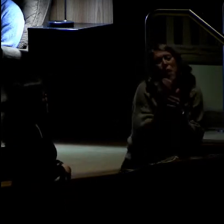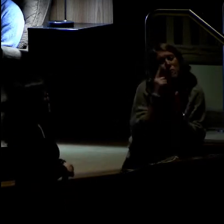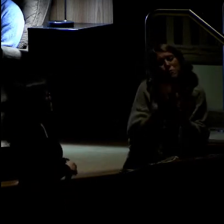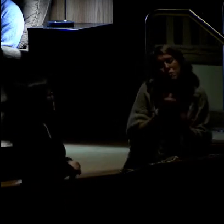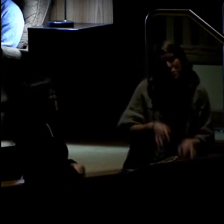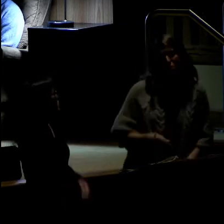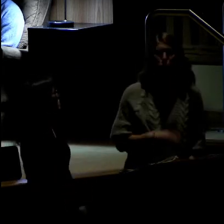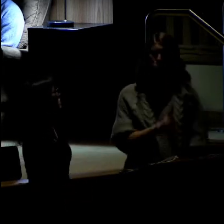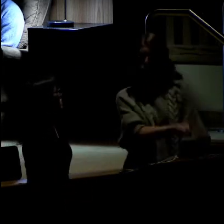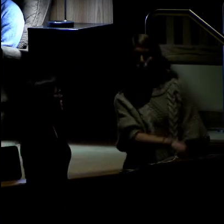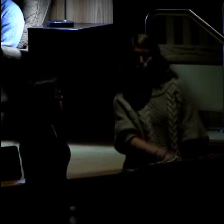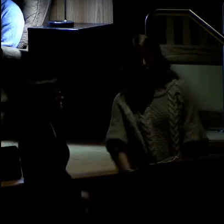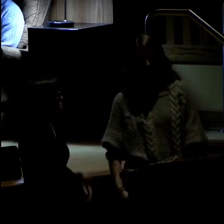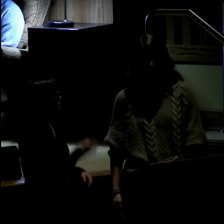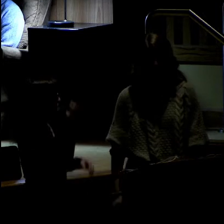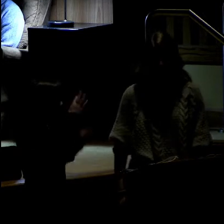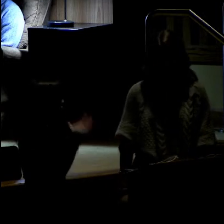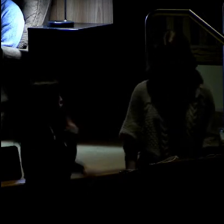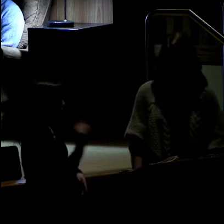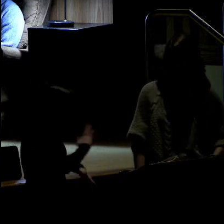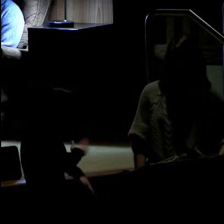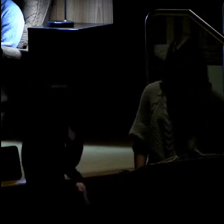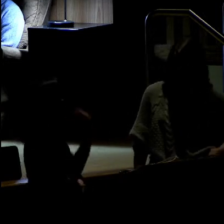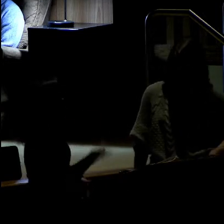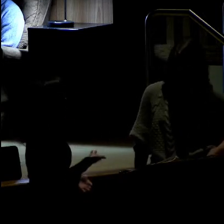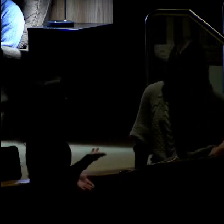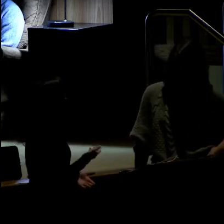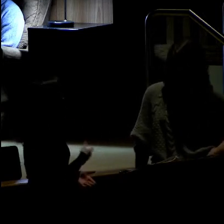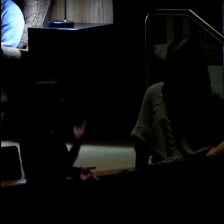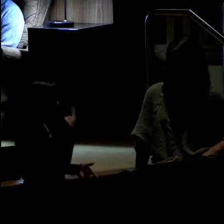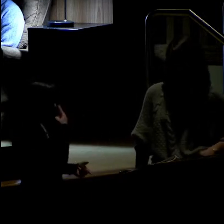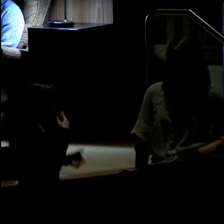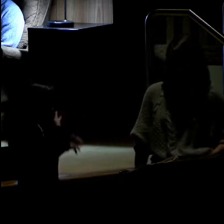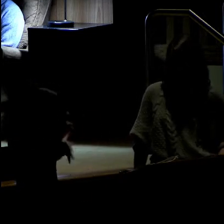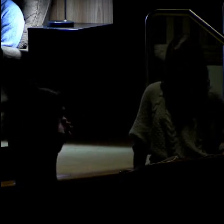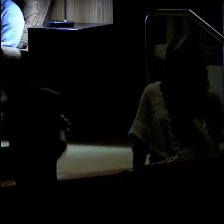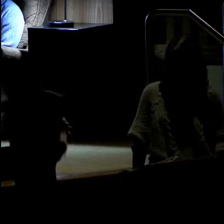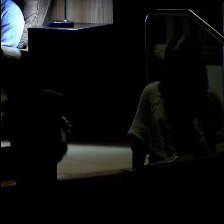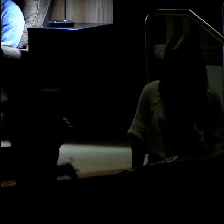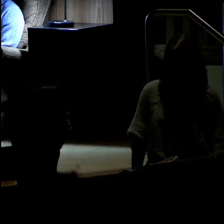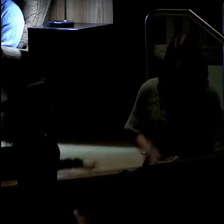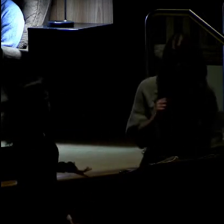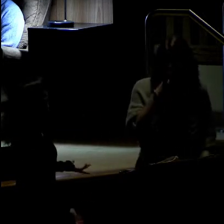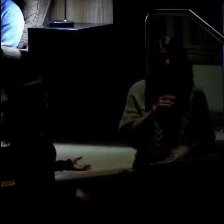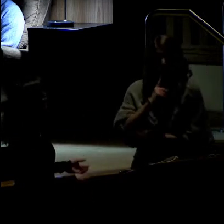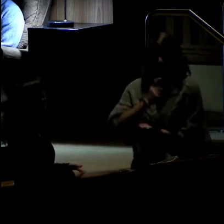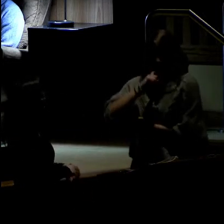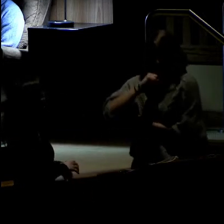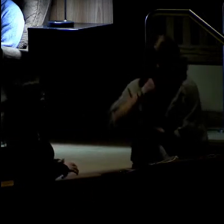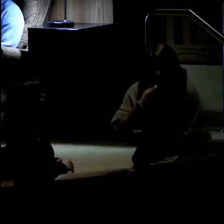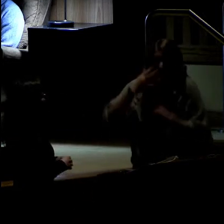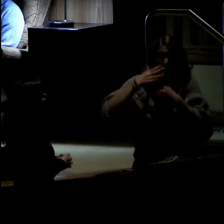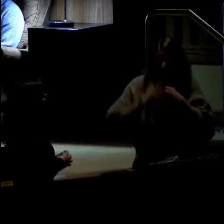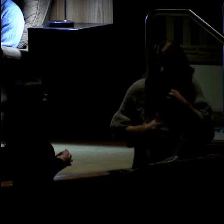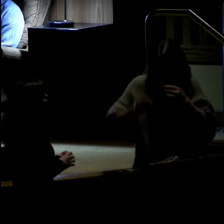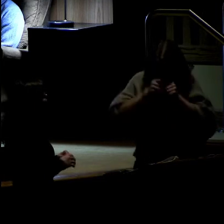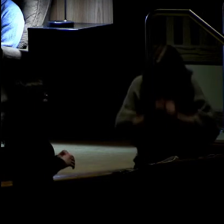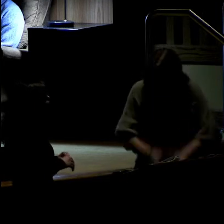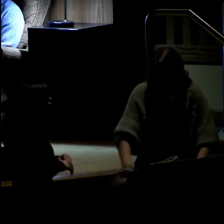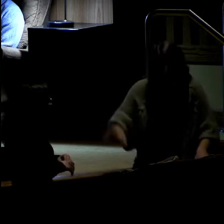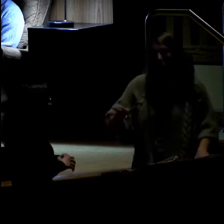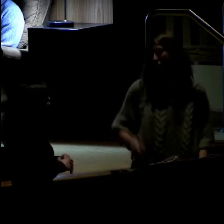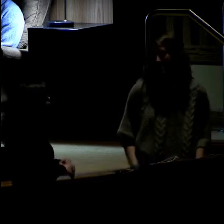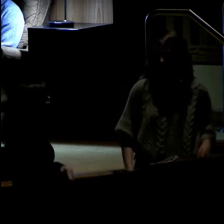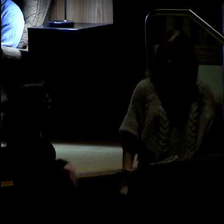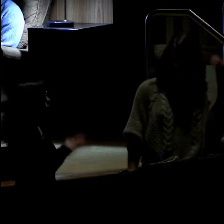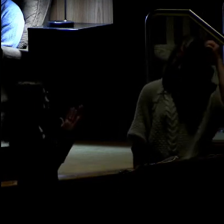mercy. Pastor Thomas was really upset. He said David's nose was bleeding everywhere. It was really neat, Mom. Blood was all over the carpet.